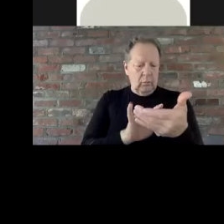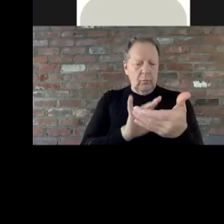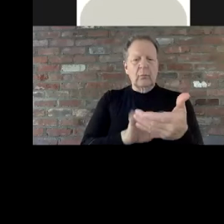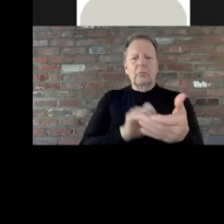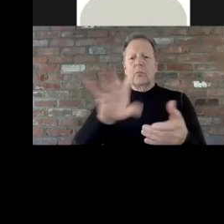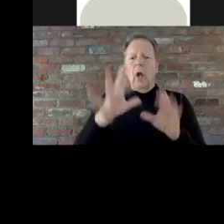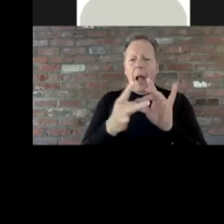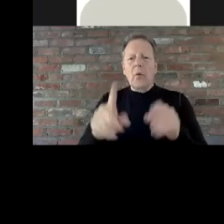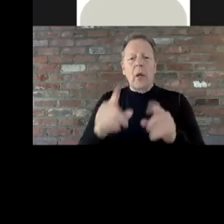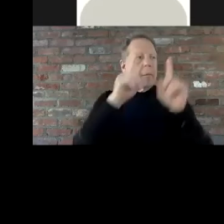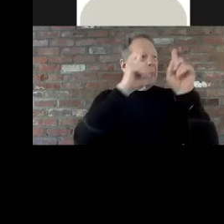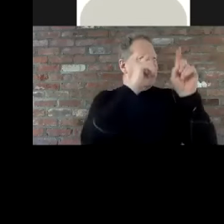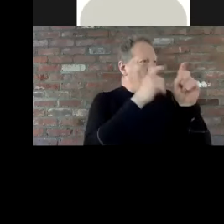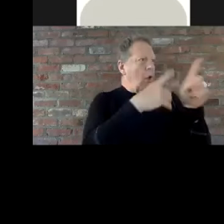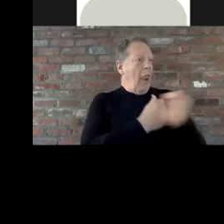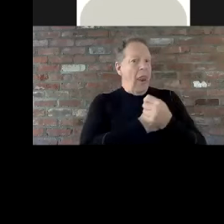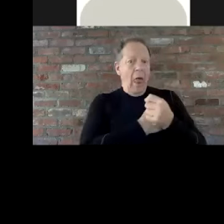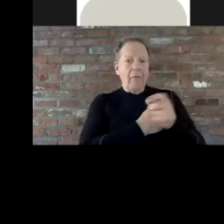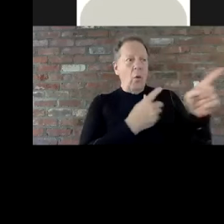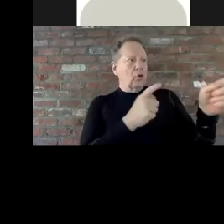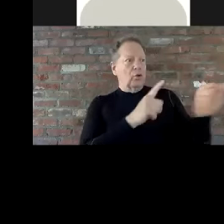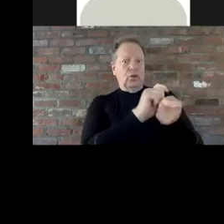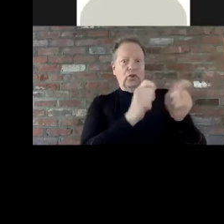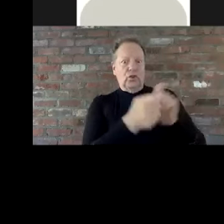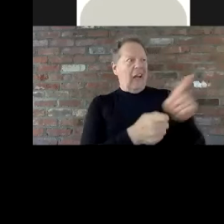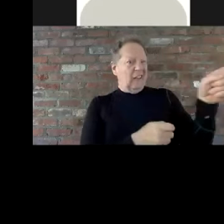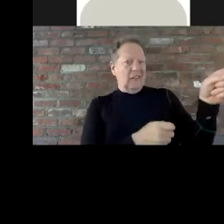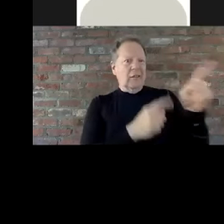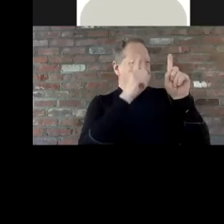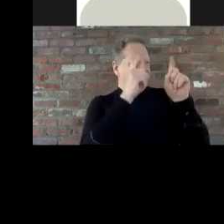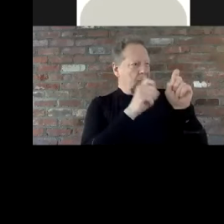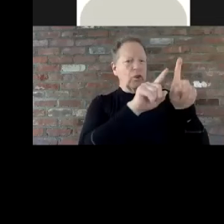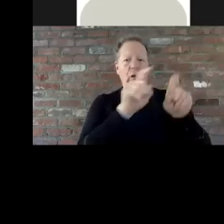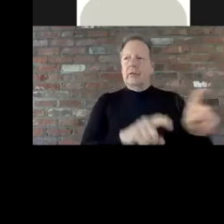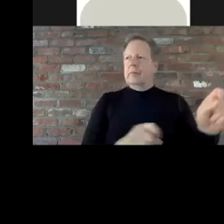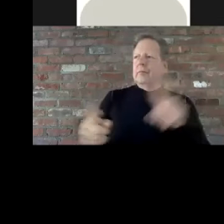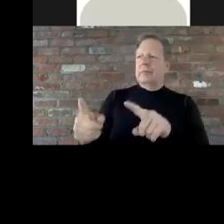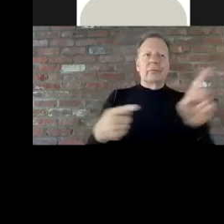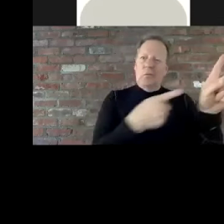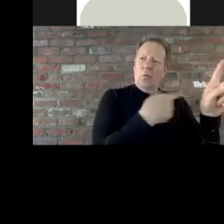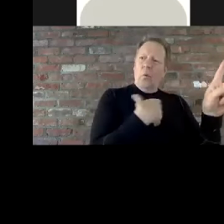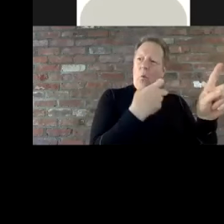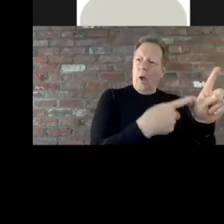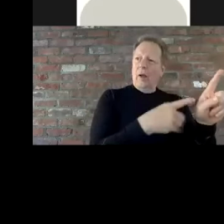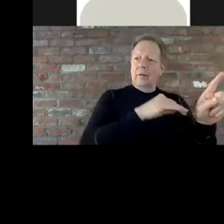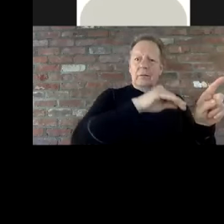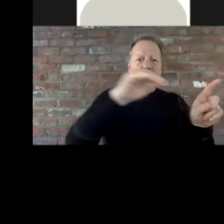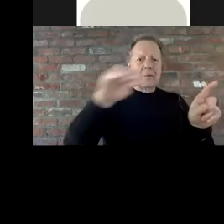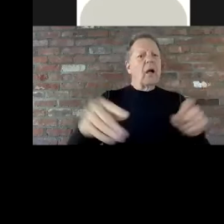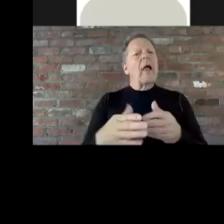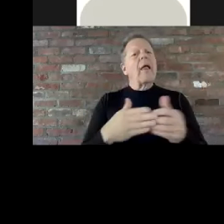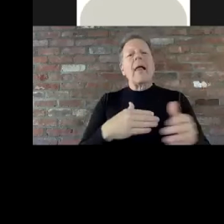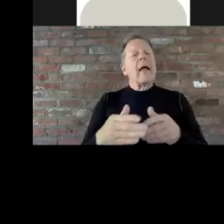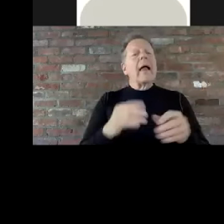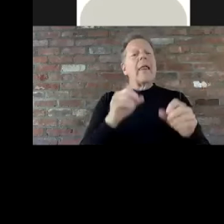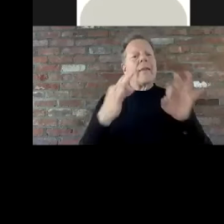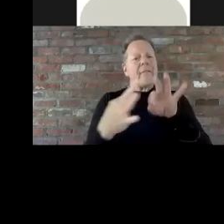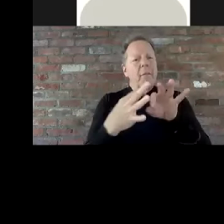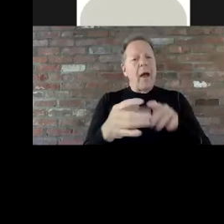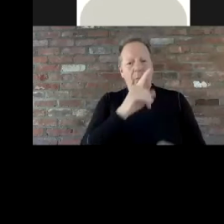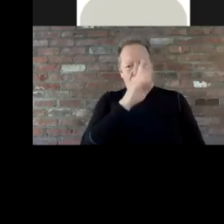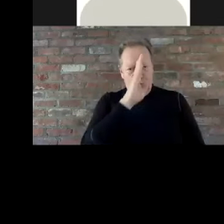take pictures of things you love or want to change, complete surveys, share other input, and the input comes